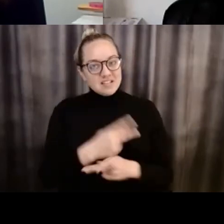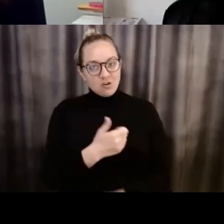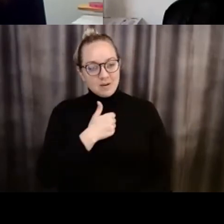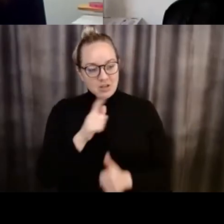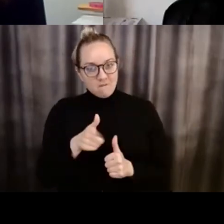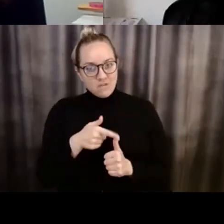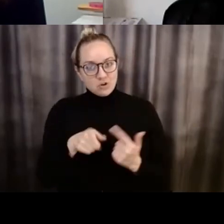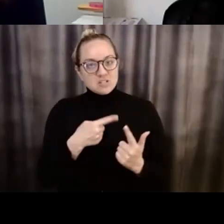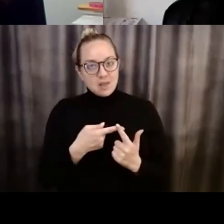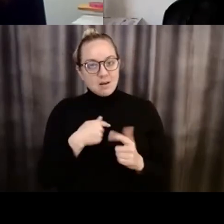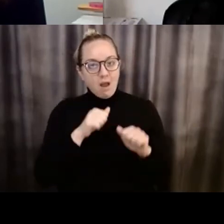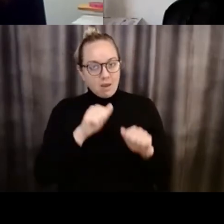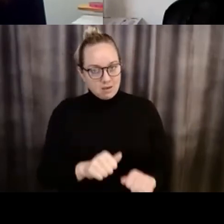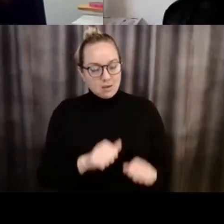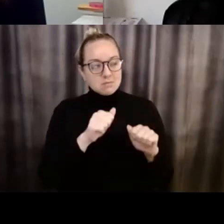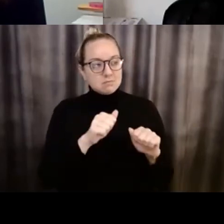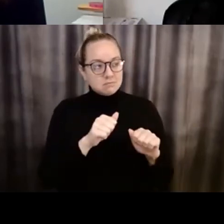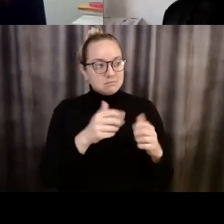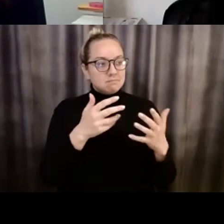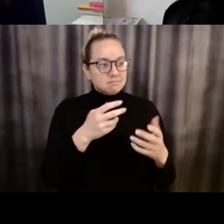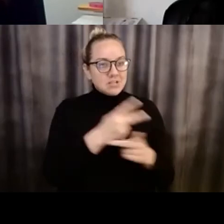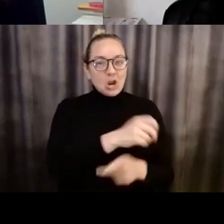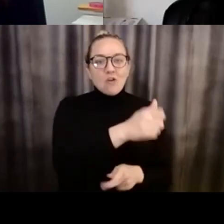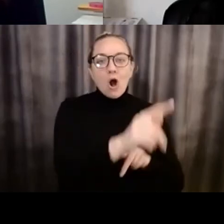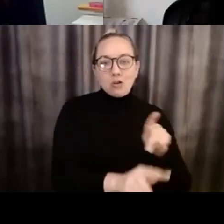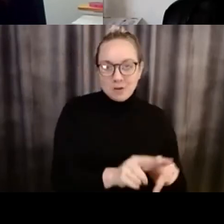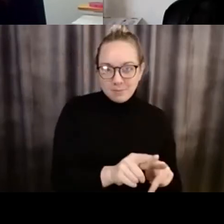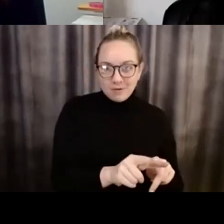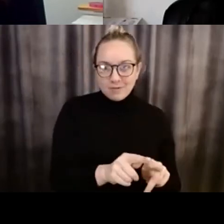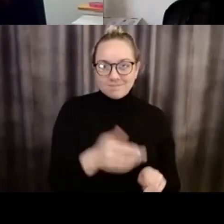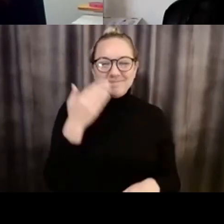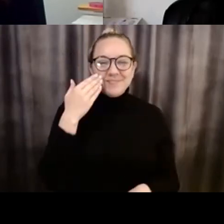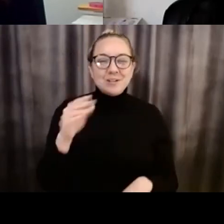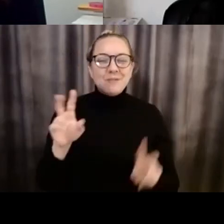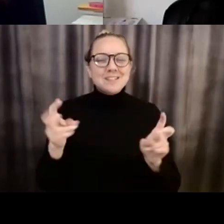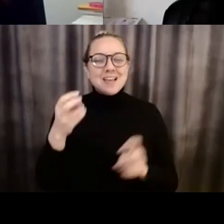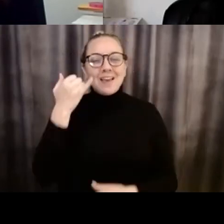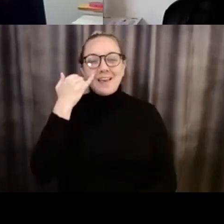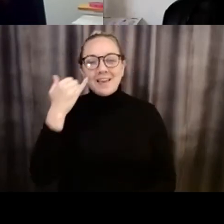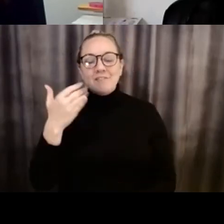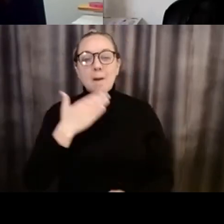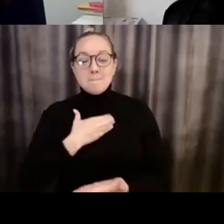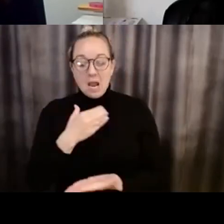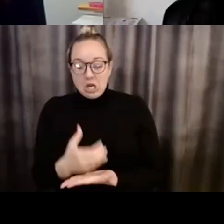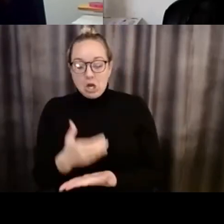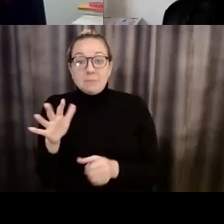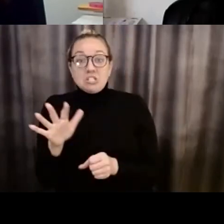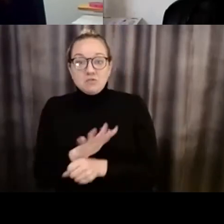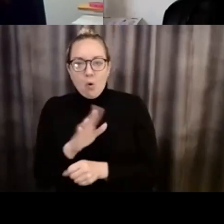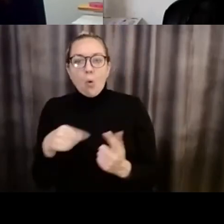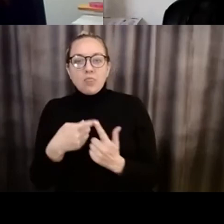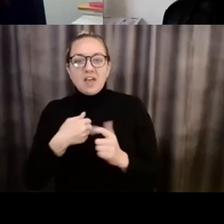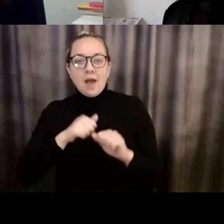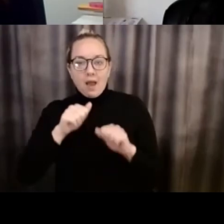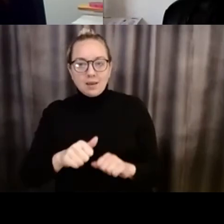is filled. If my cup is filled and I feel healthy, and like Jean says, it lowers your anxiety, the